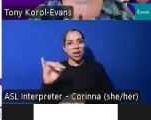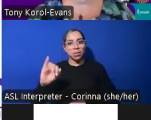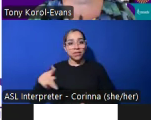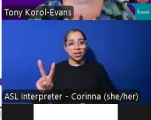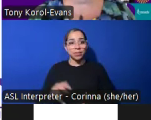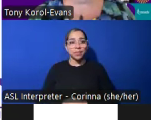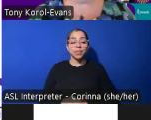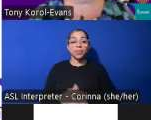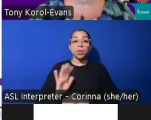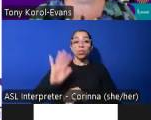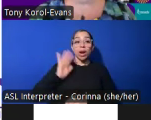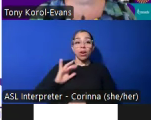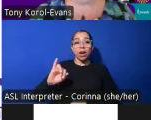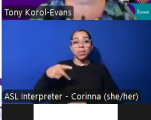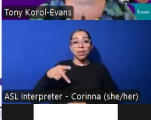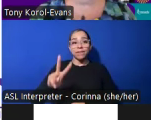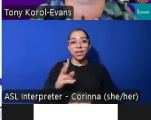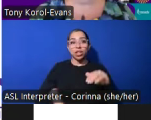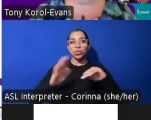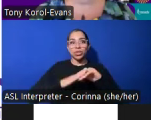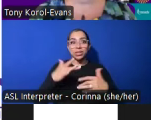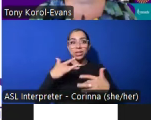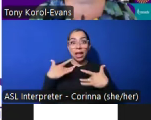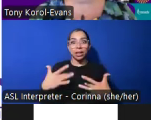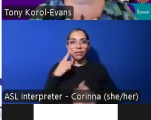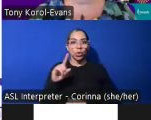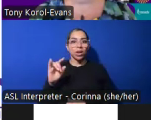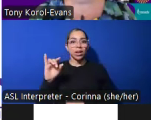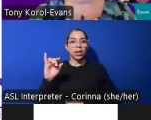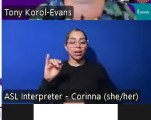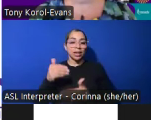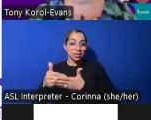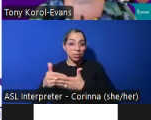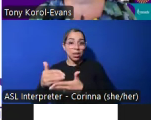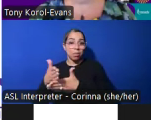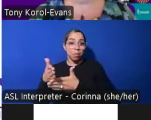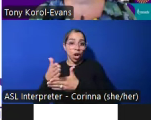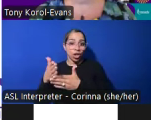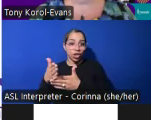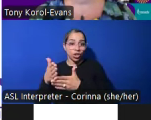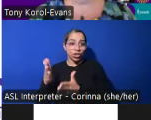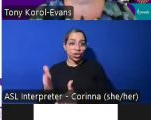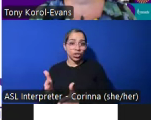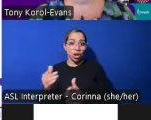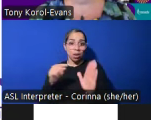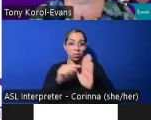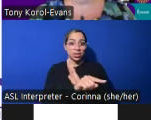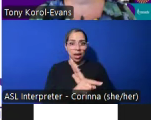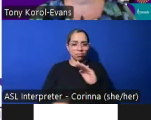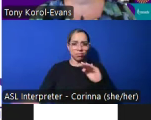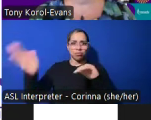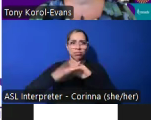the likelihood of intimate partner homicide by 544%.